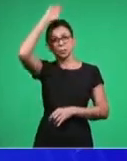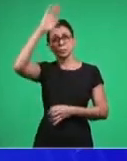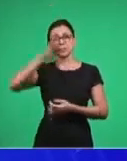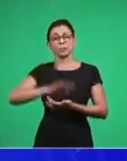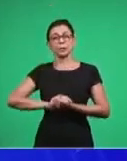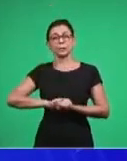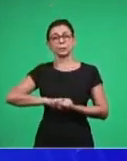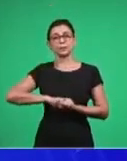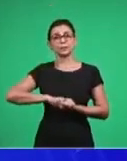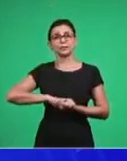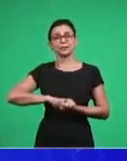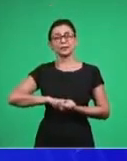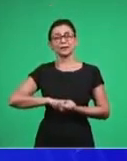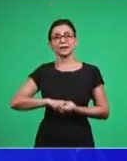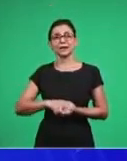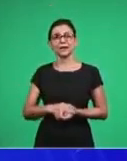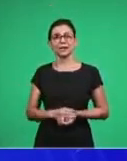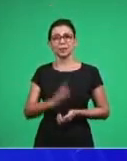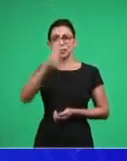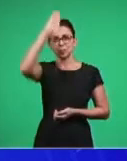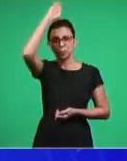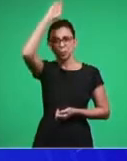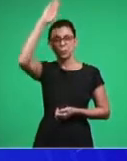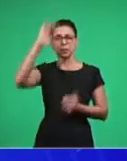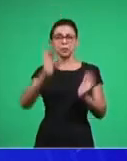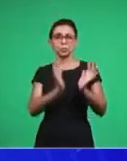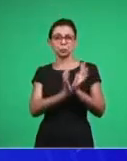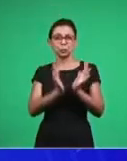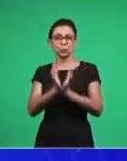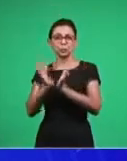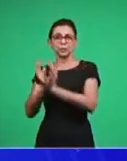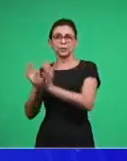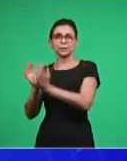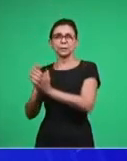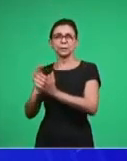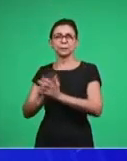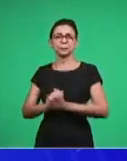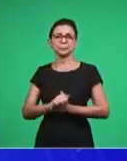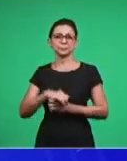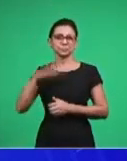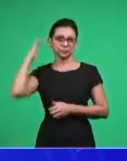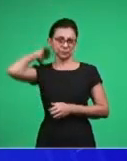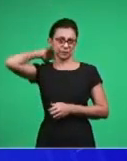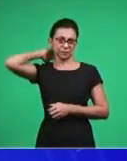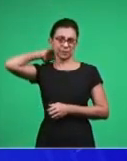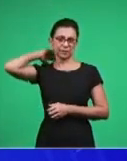There was also a training done in the Manaim do Paraíba.